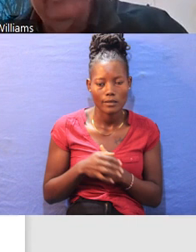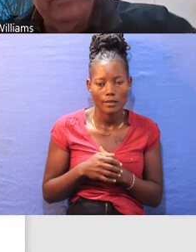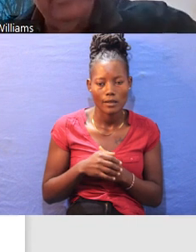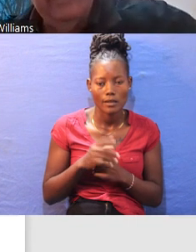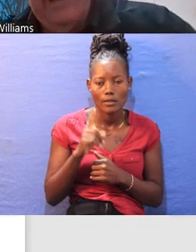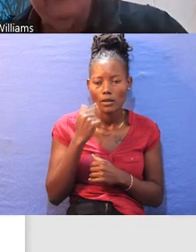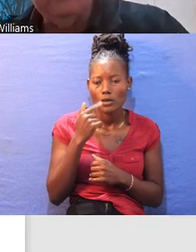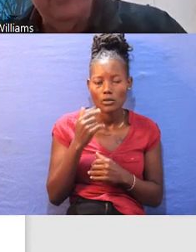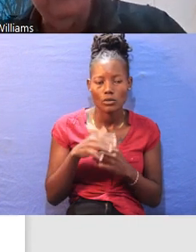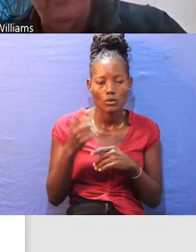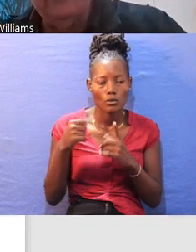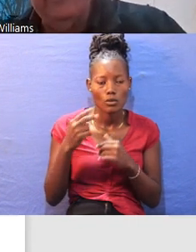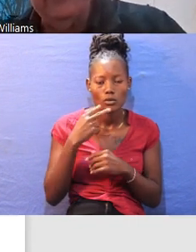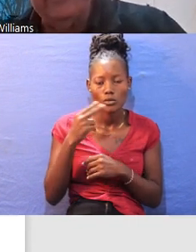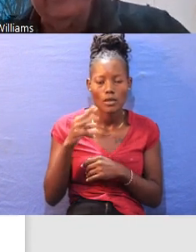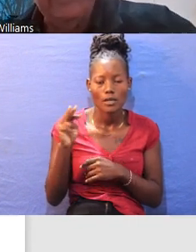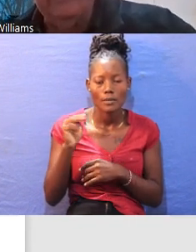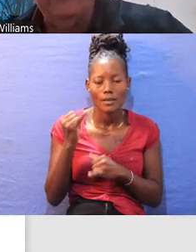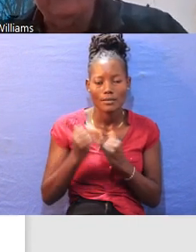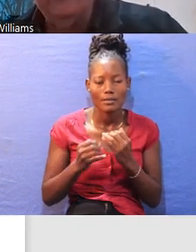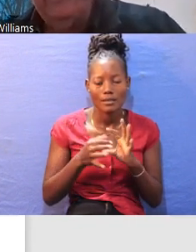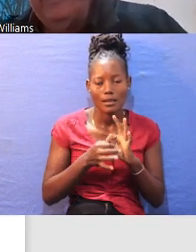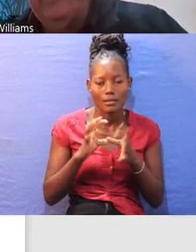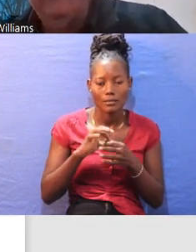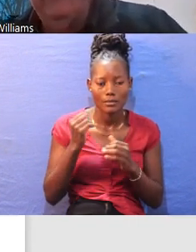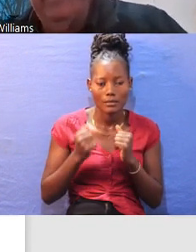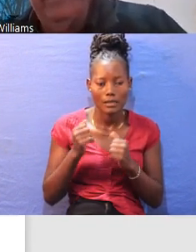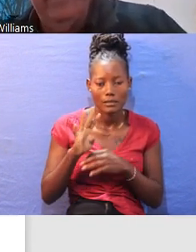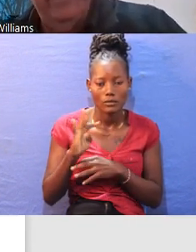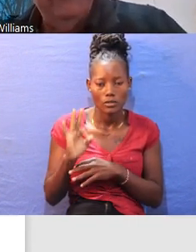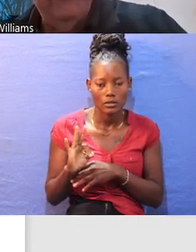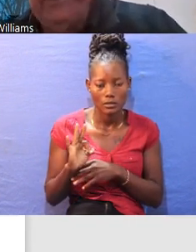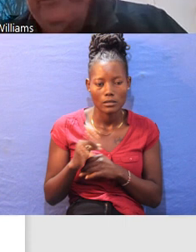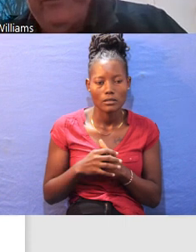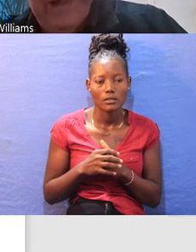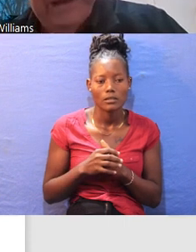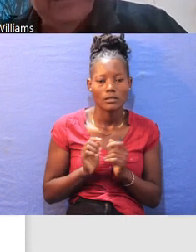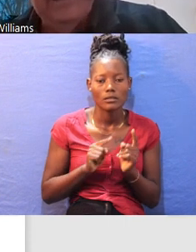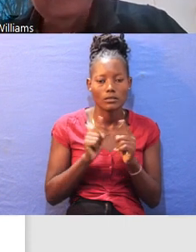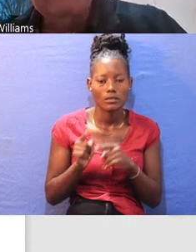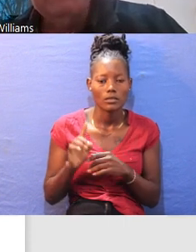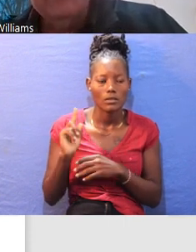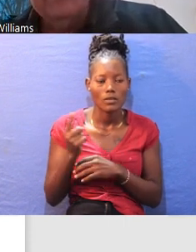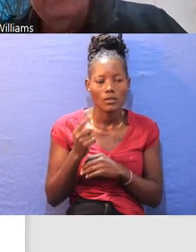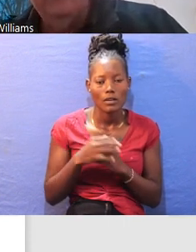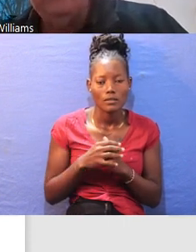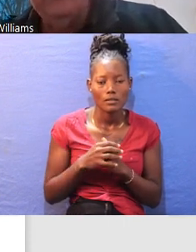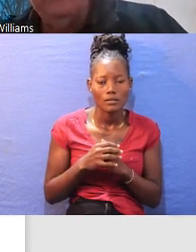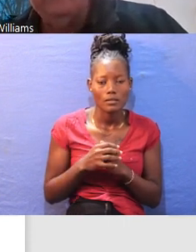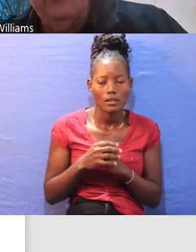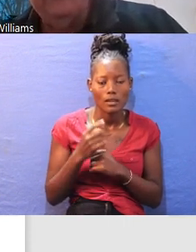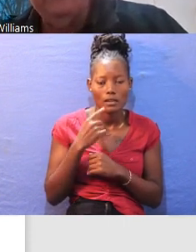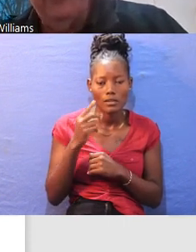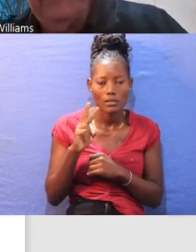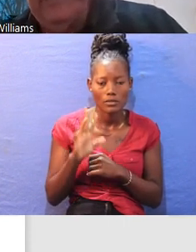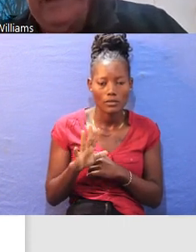Nykirk, the guy that just broke the 400-meter record last Olympics, he ran 43 flat, I think. He went through the